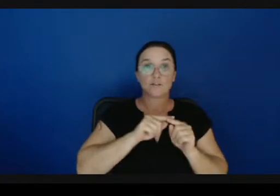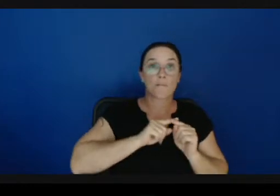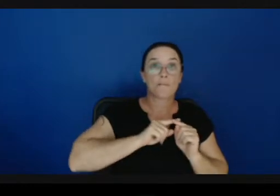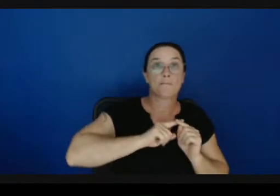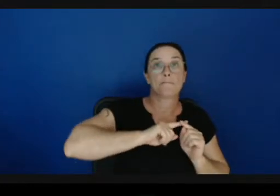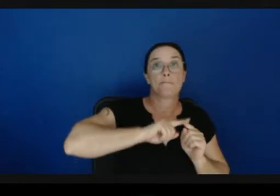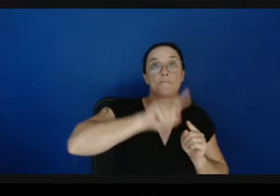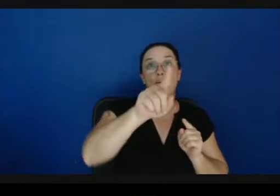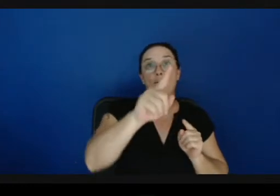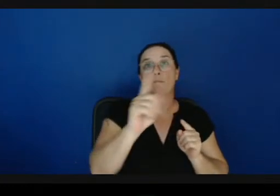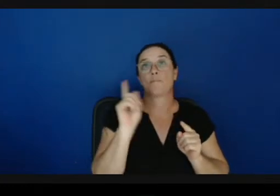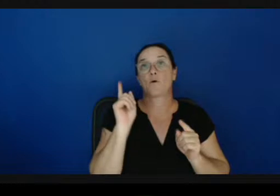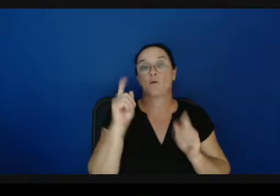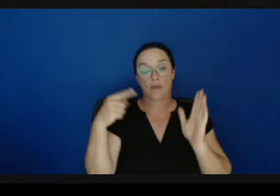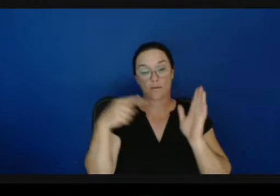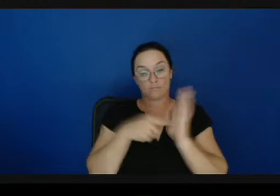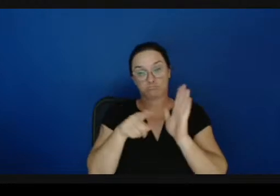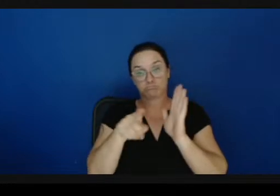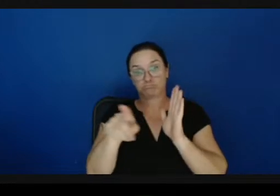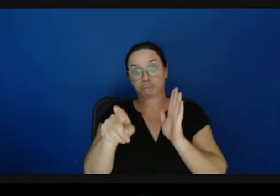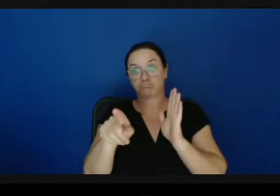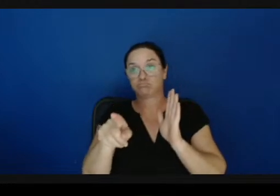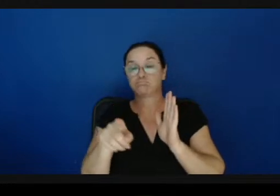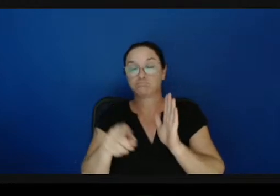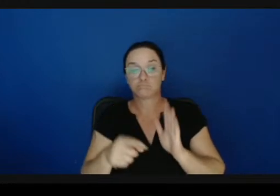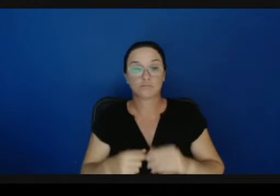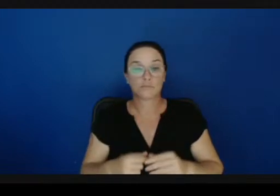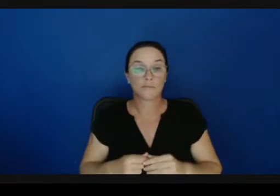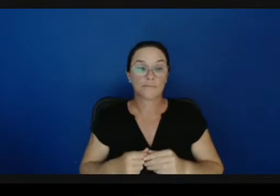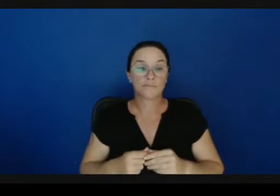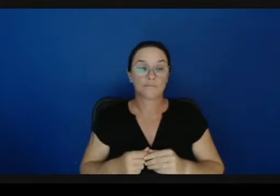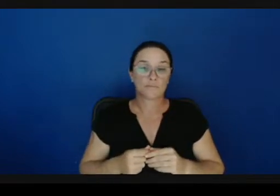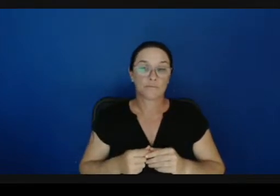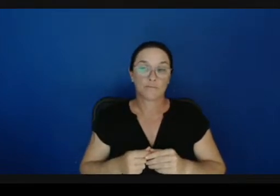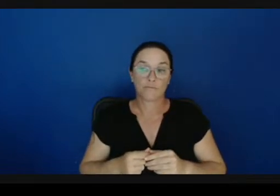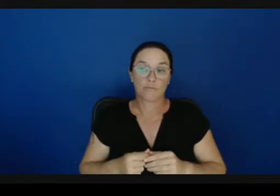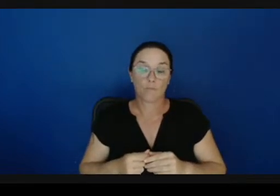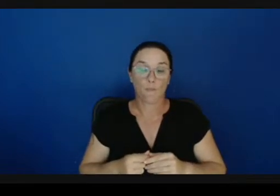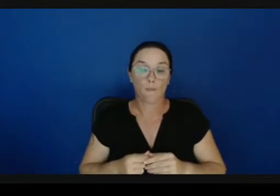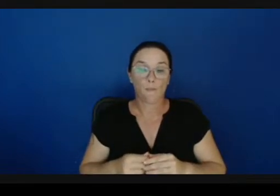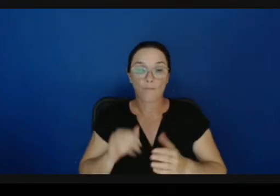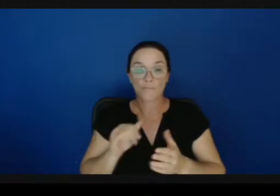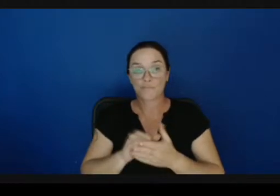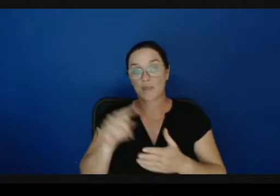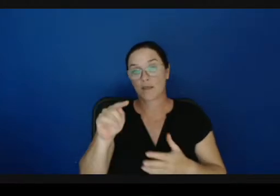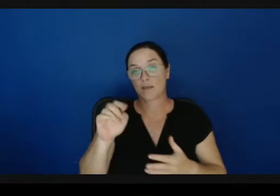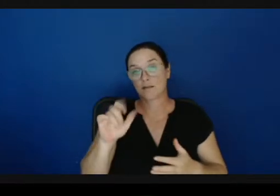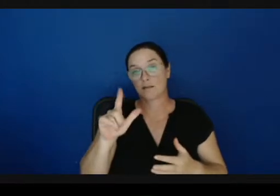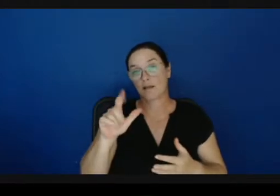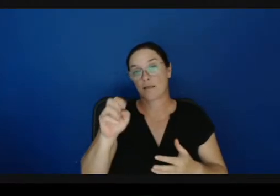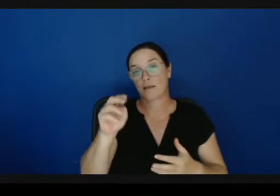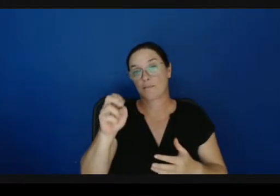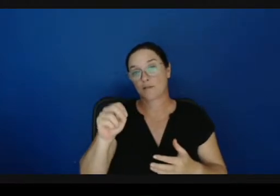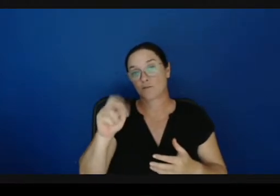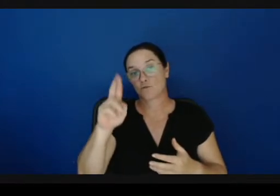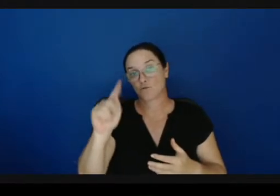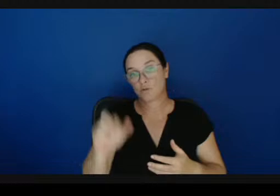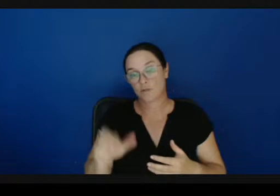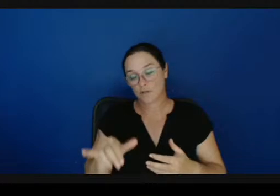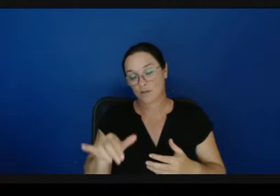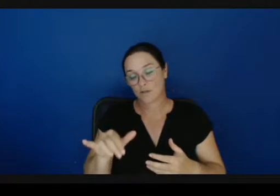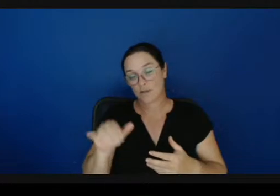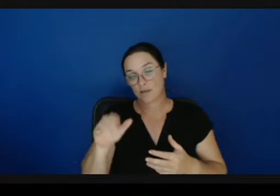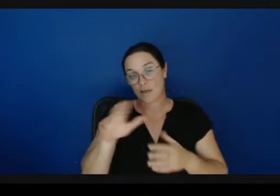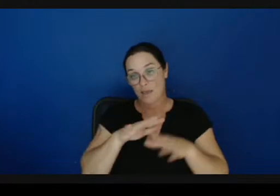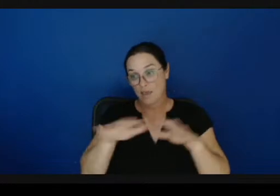Mauna Loa and then back down. And so that telemetry site being out affects the entire network and not just